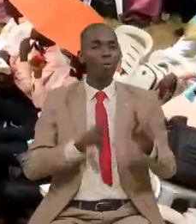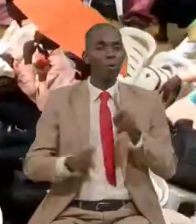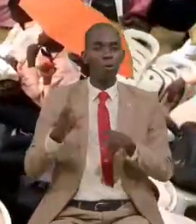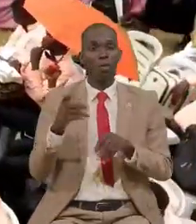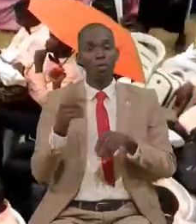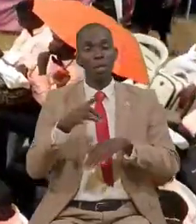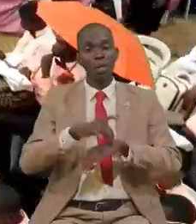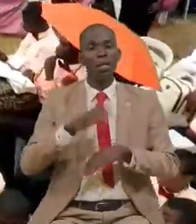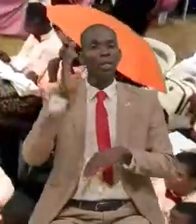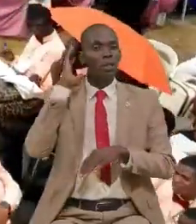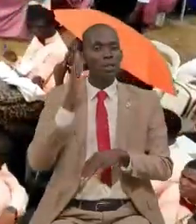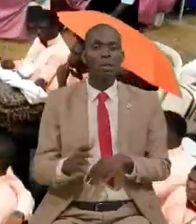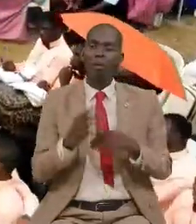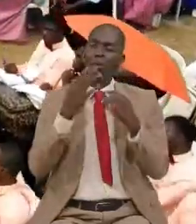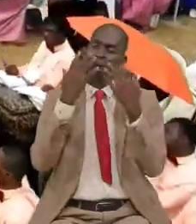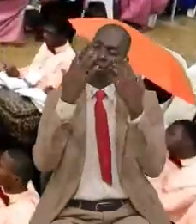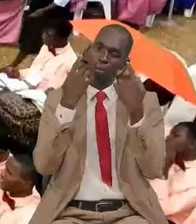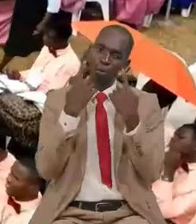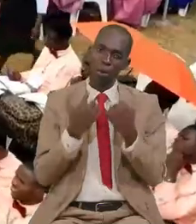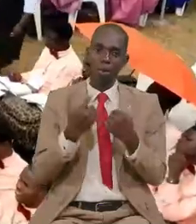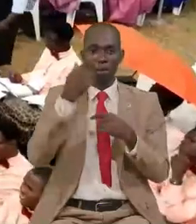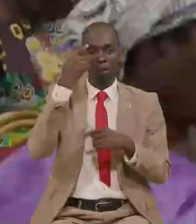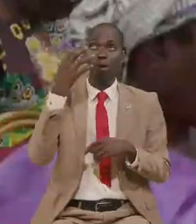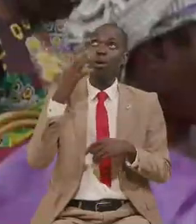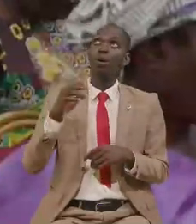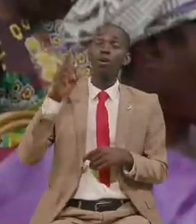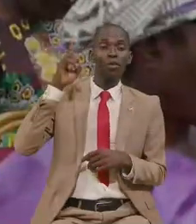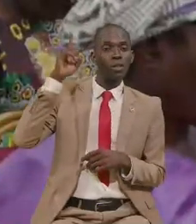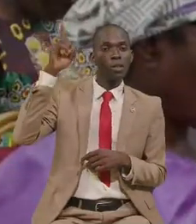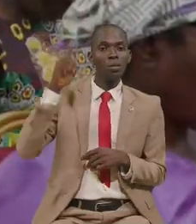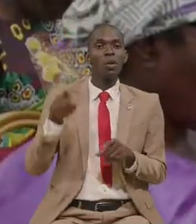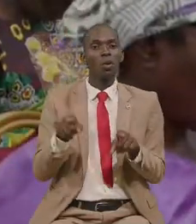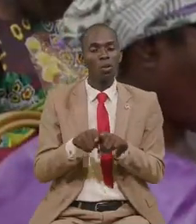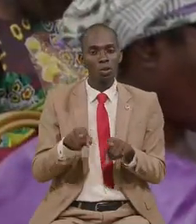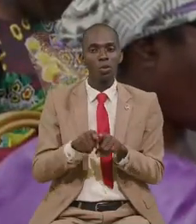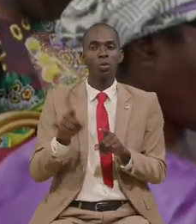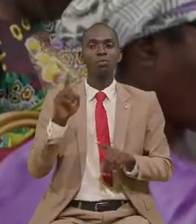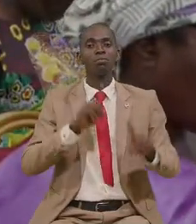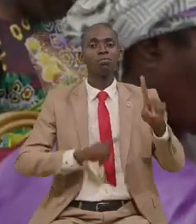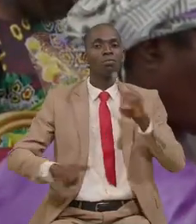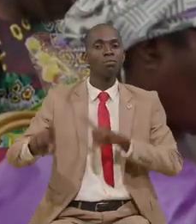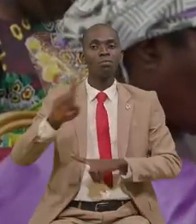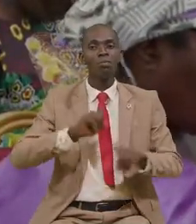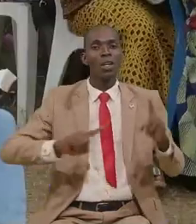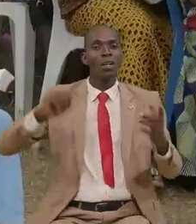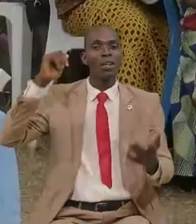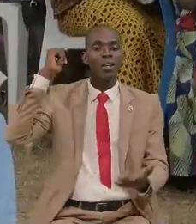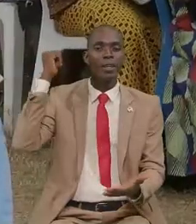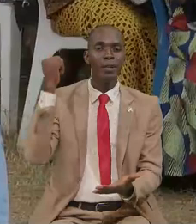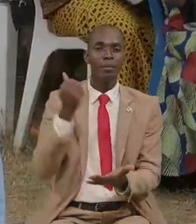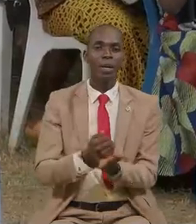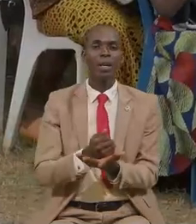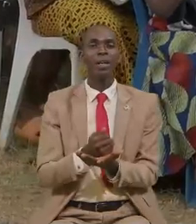shall wail because of him. Even so, everybody said,